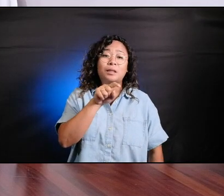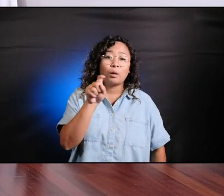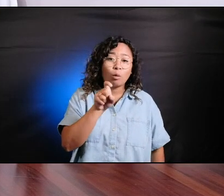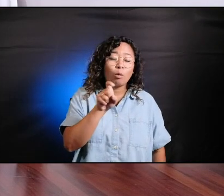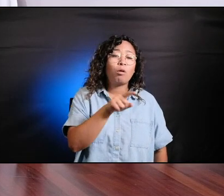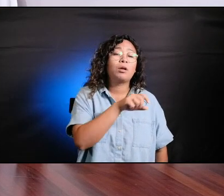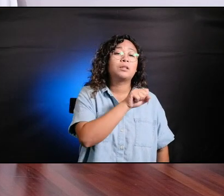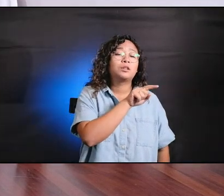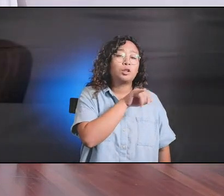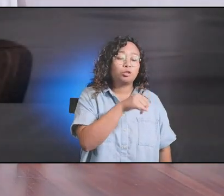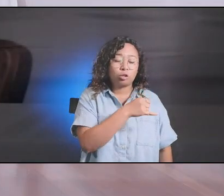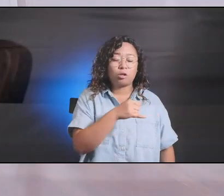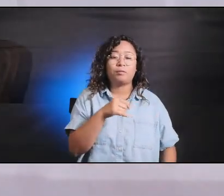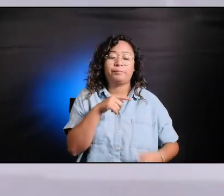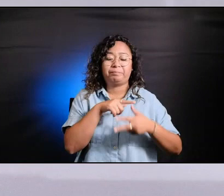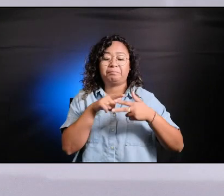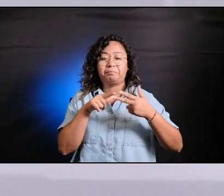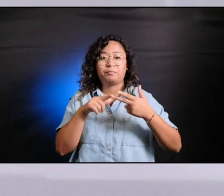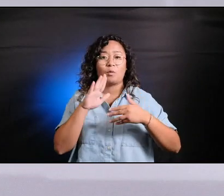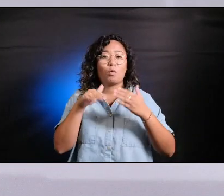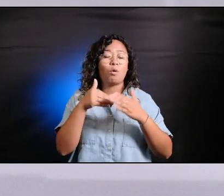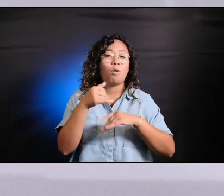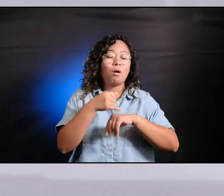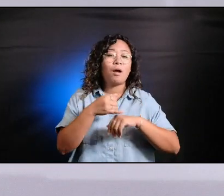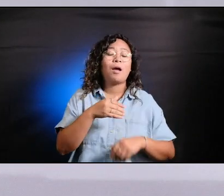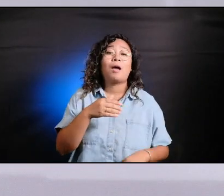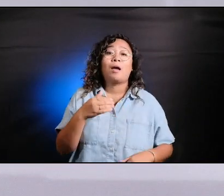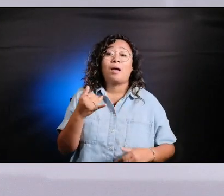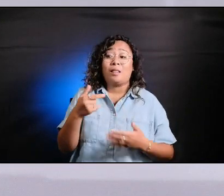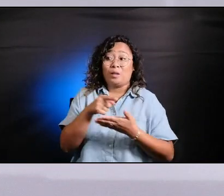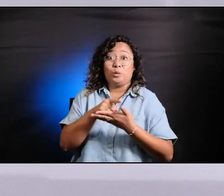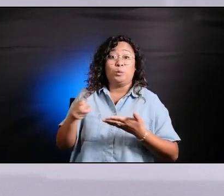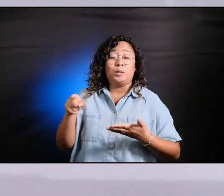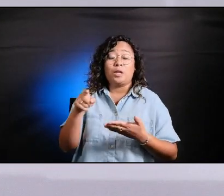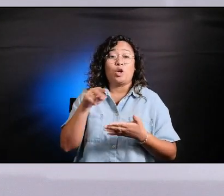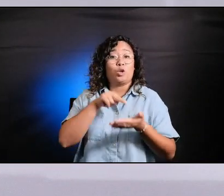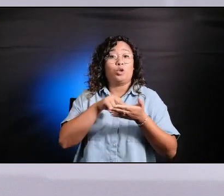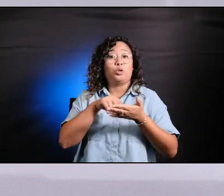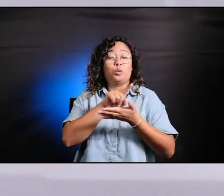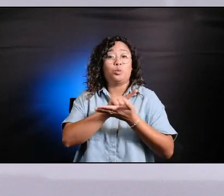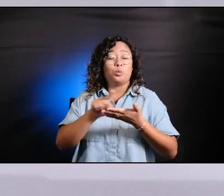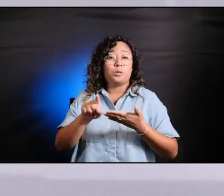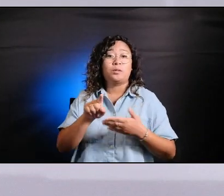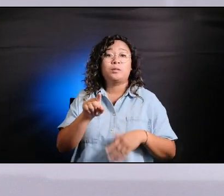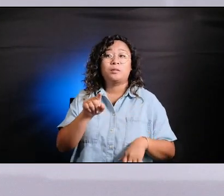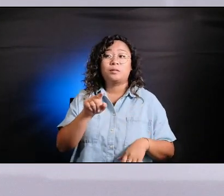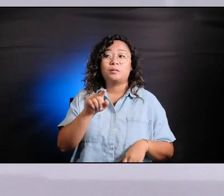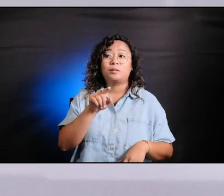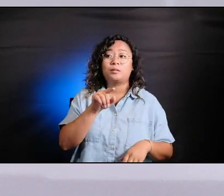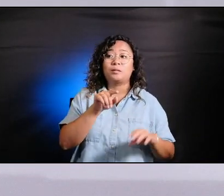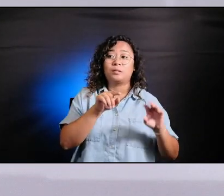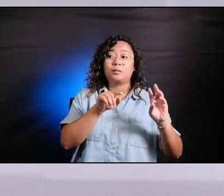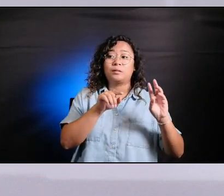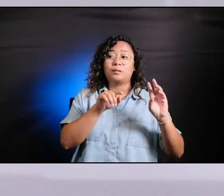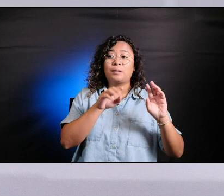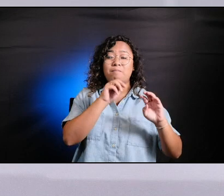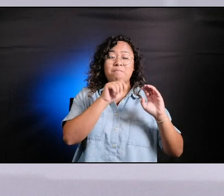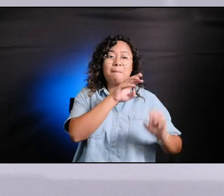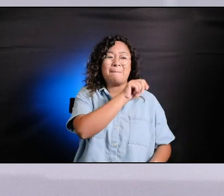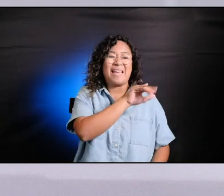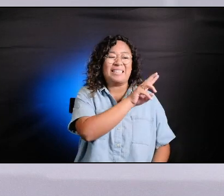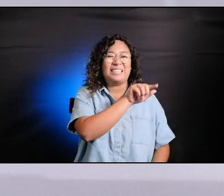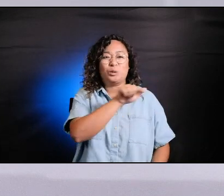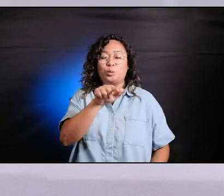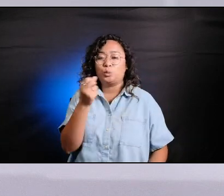John. On this special occasion, Nurses Week, May 6 to 12, we have